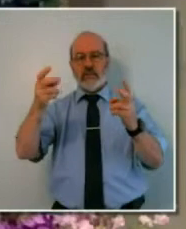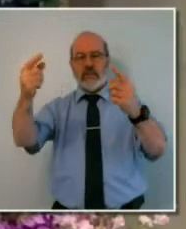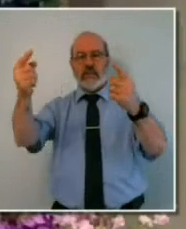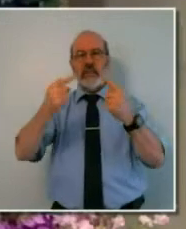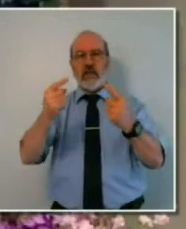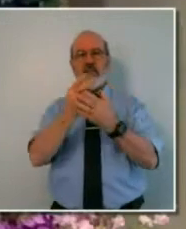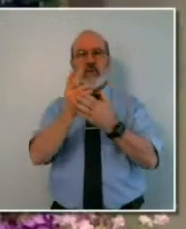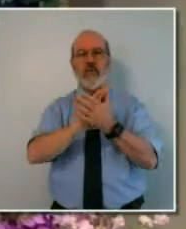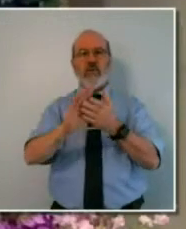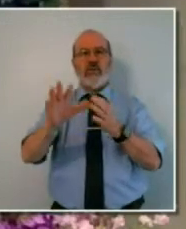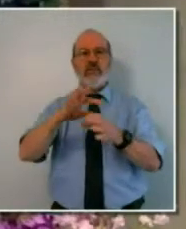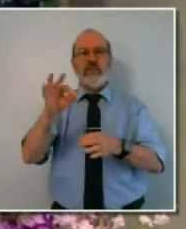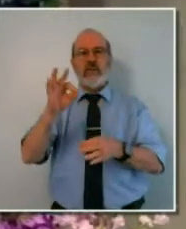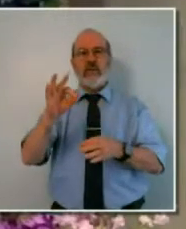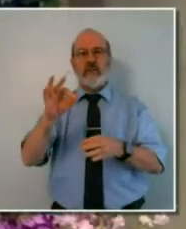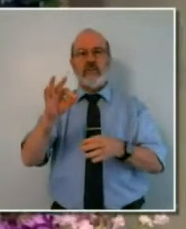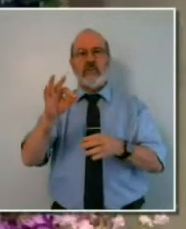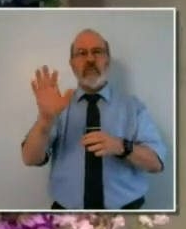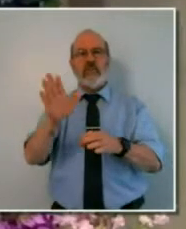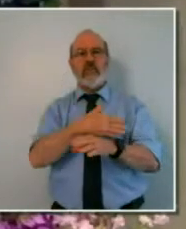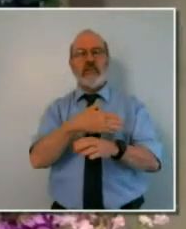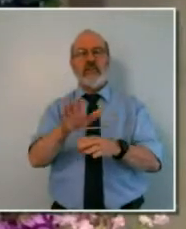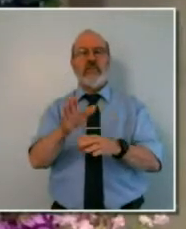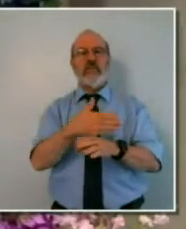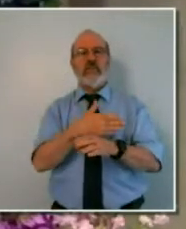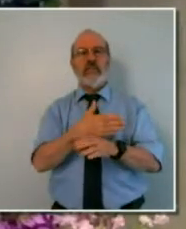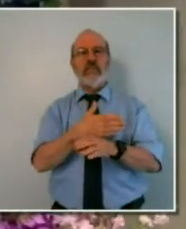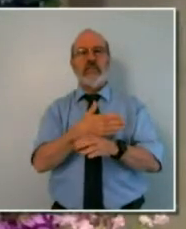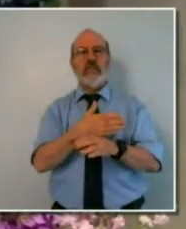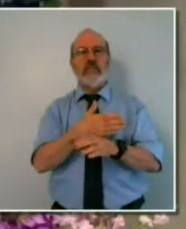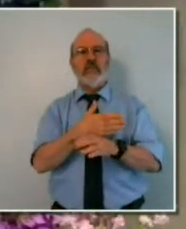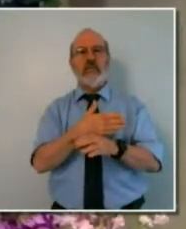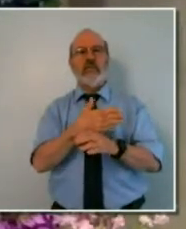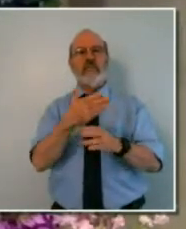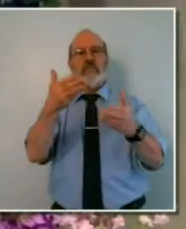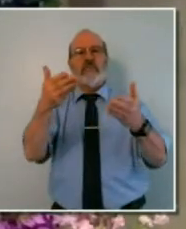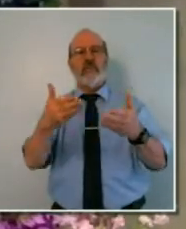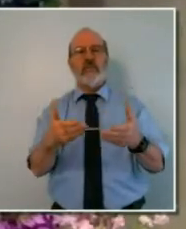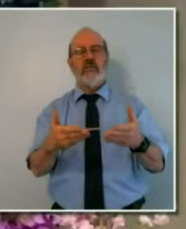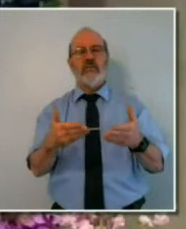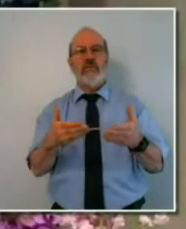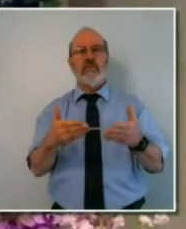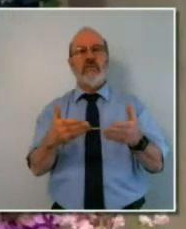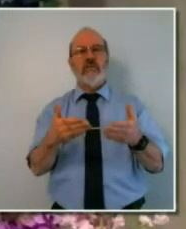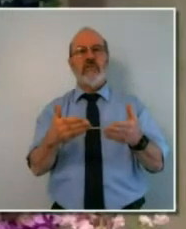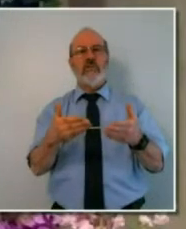Spirit. As we sing this song, can I invite you to,